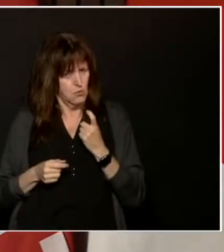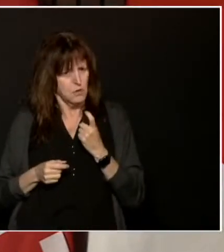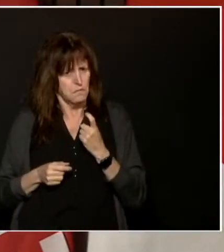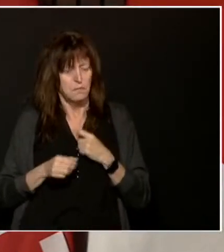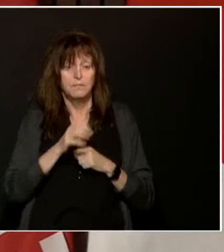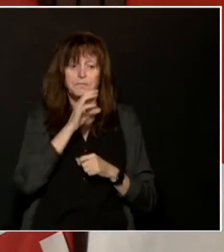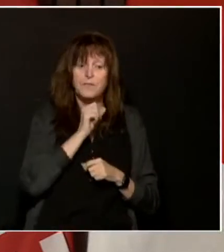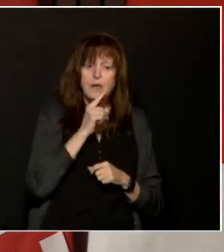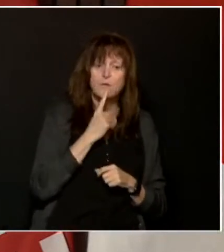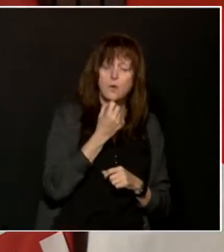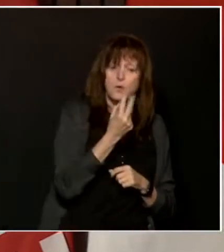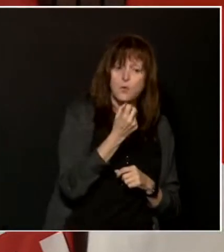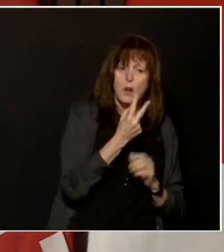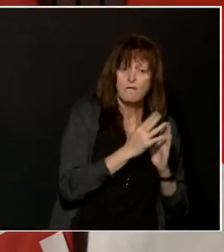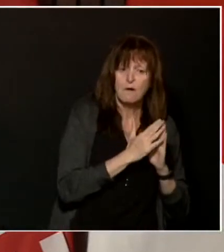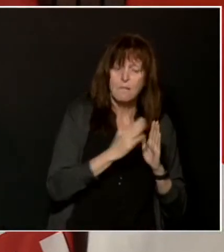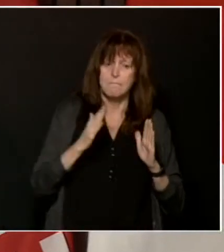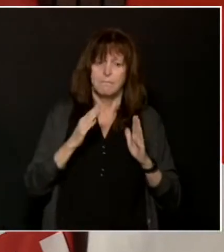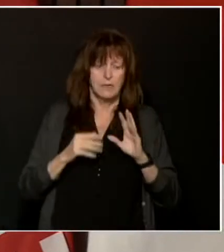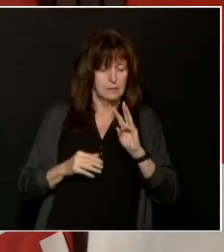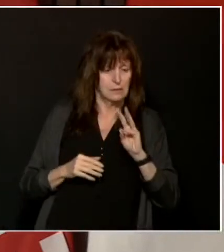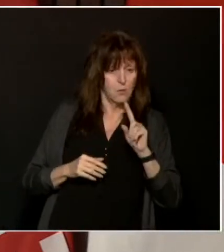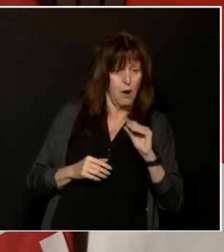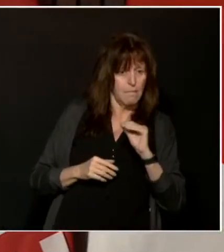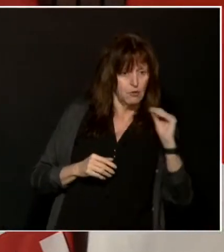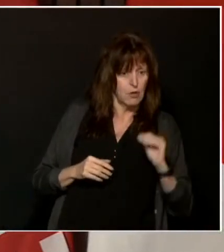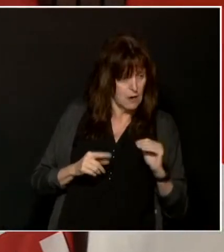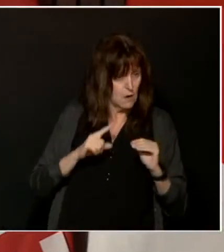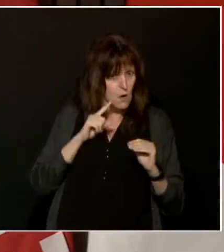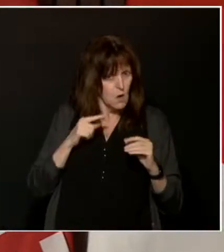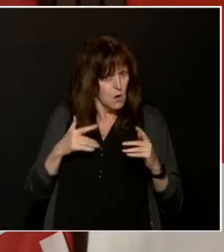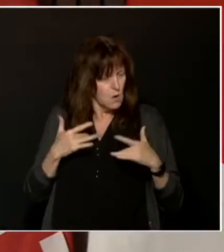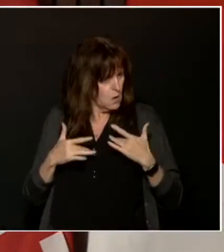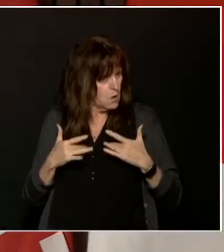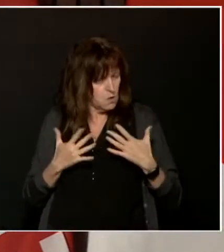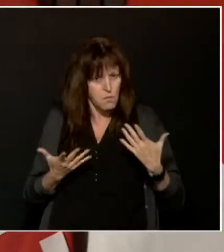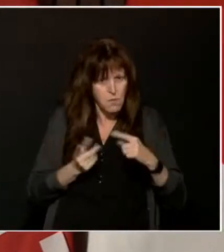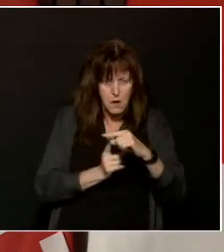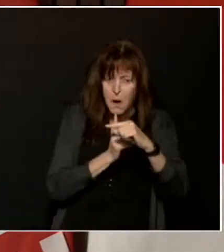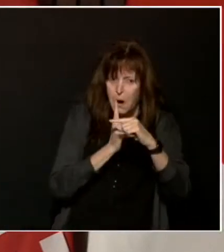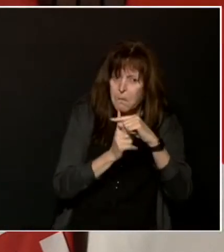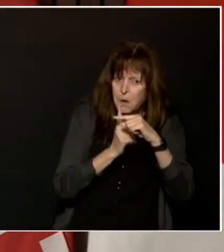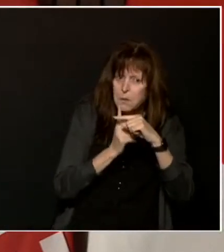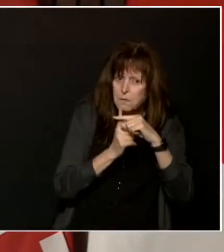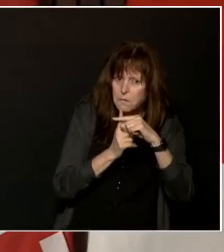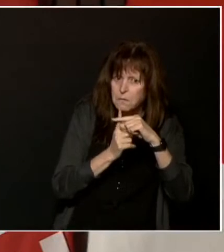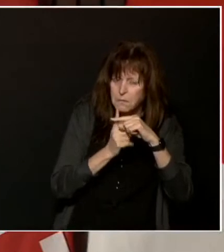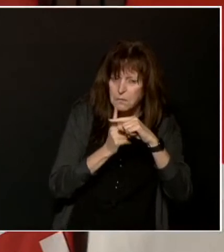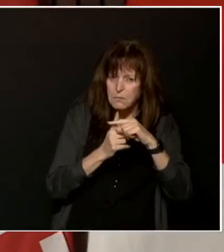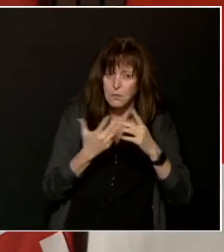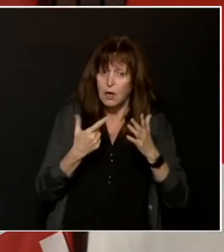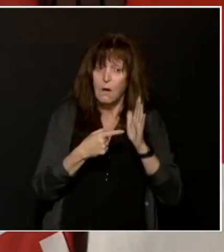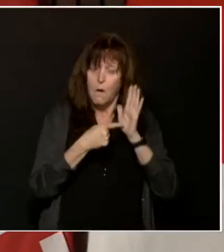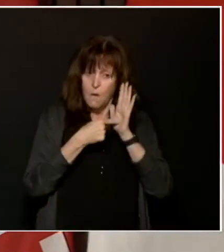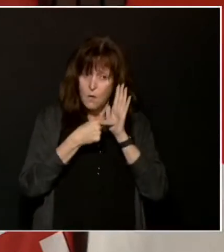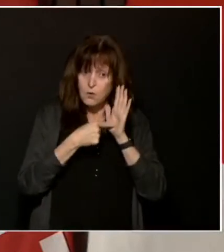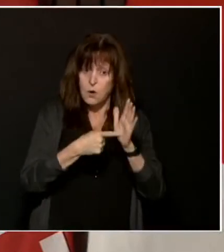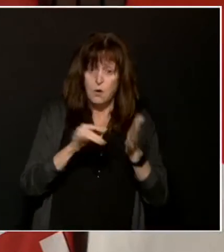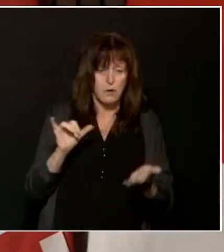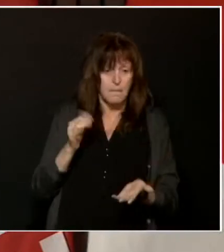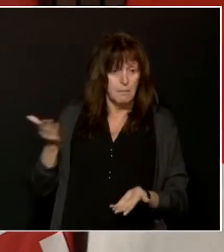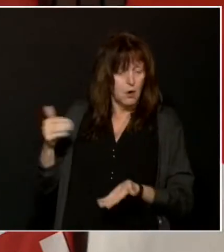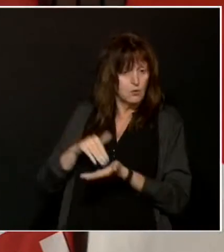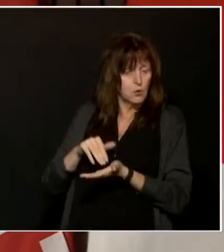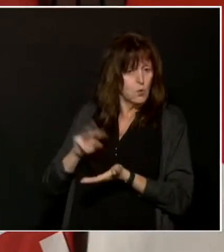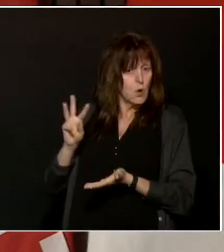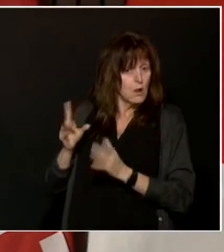so that is again very exciting. I think it really illustrates, as Dr. Williams said, just one of the factors that we must